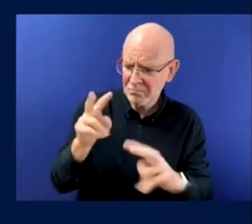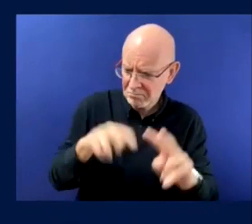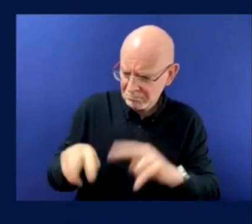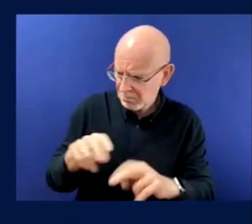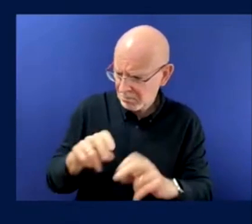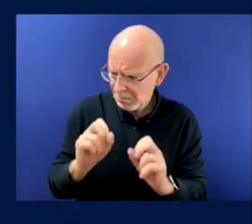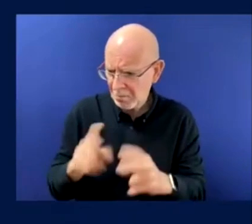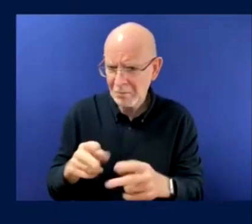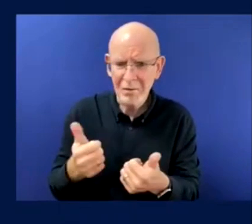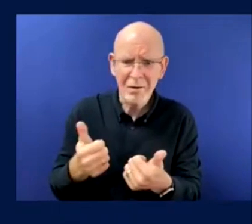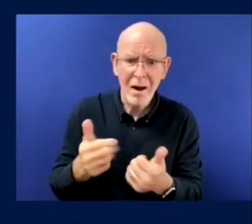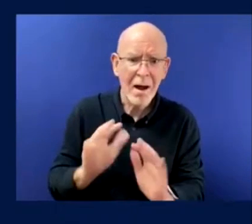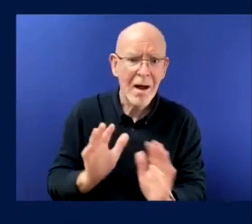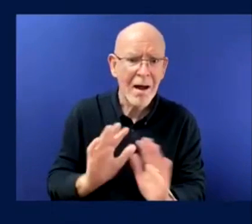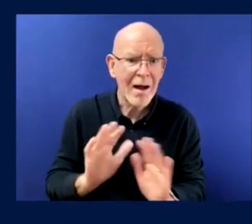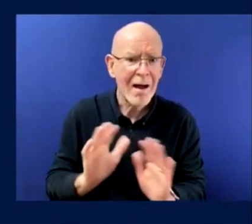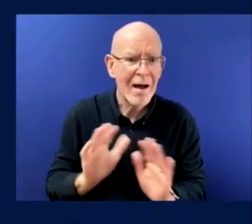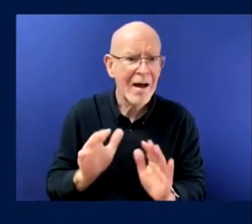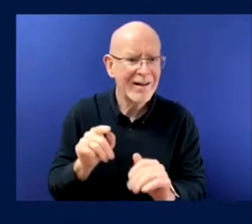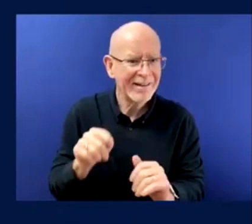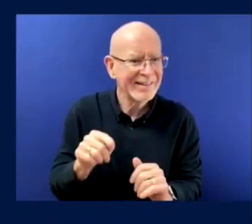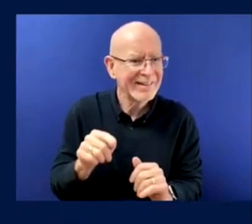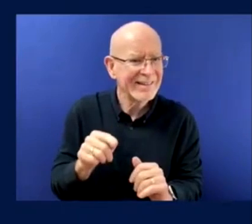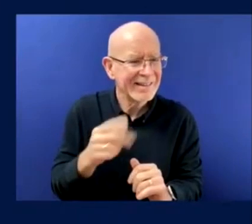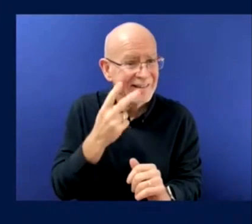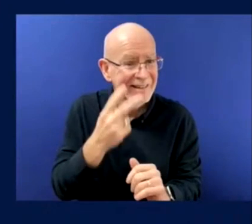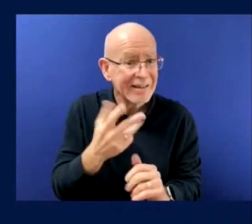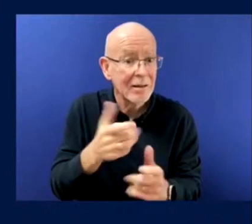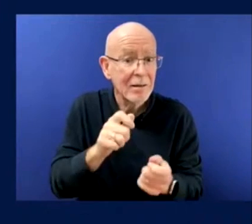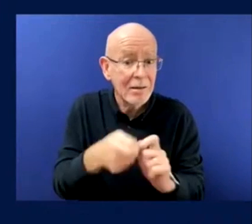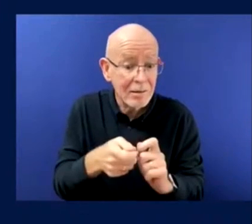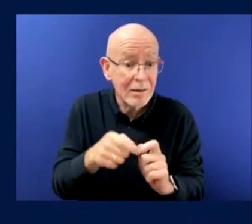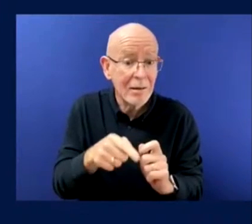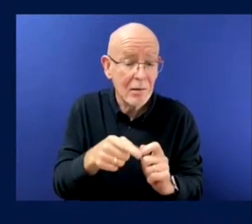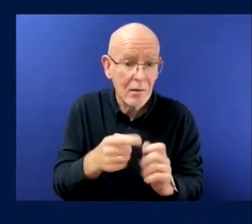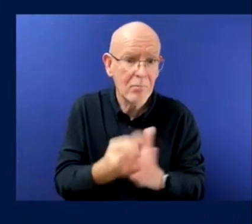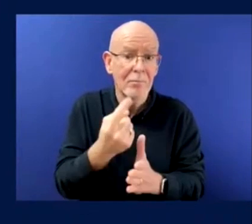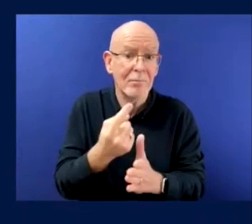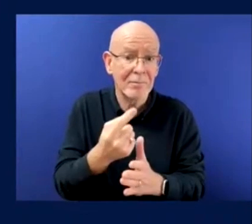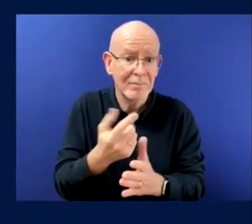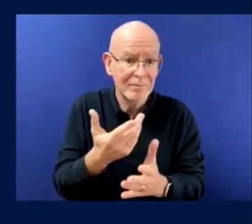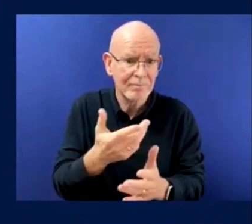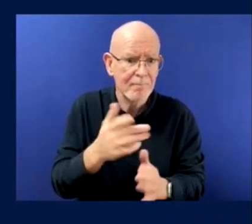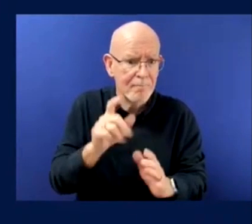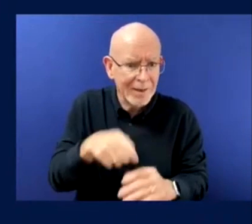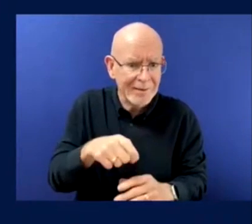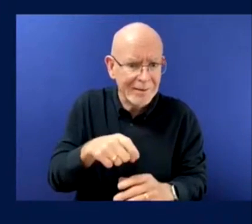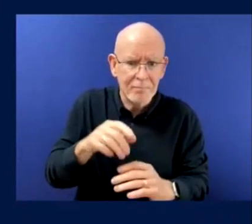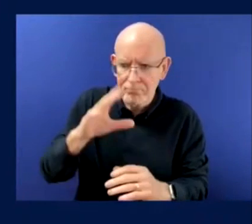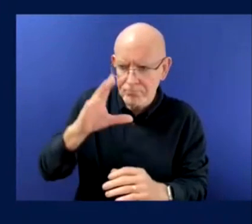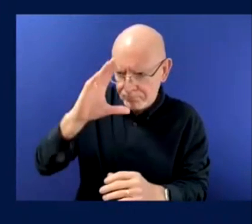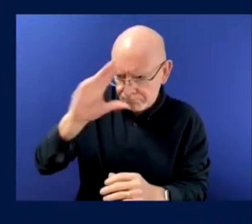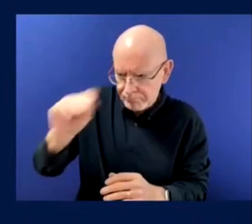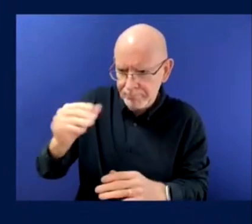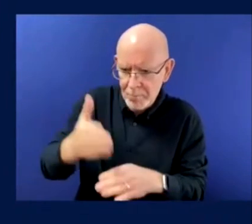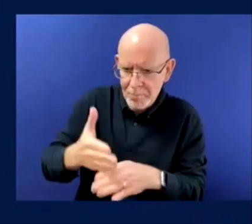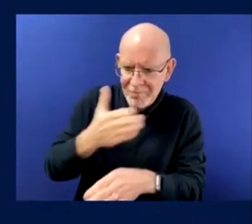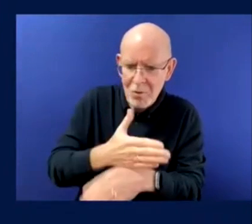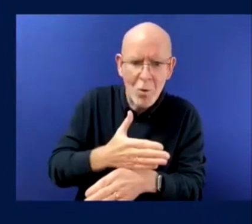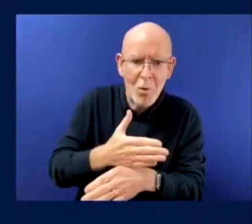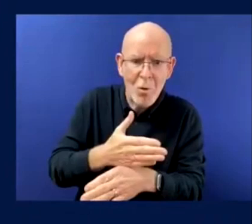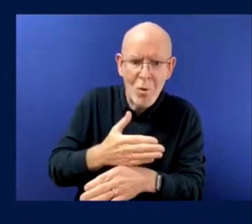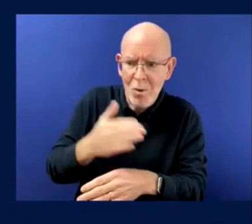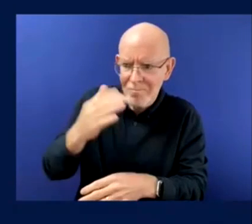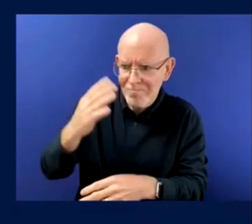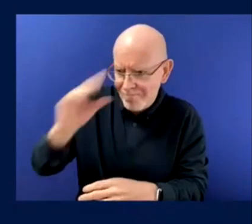slightly changed. And it was clear from the video that a lot of the barriers Faker faces when